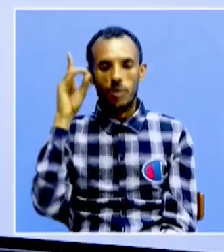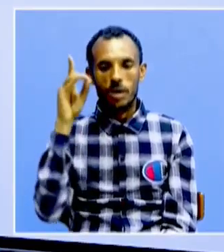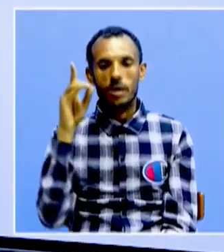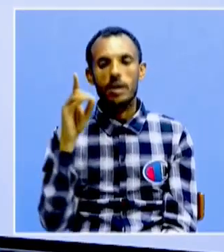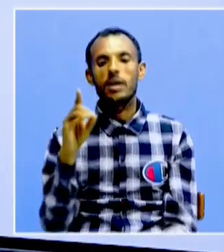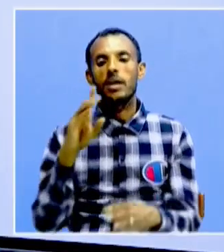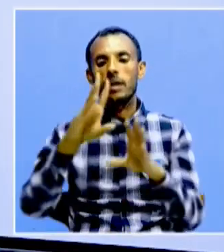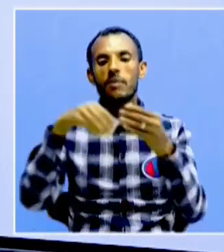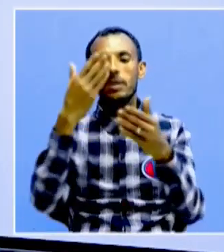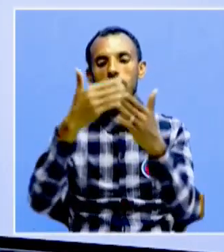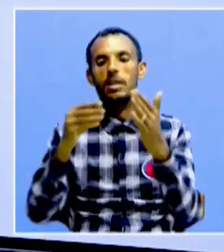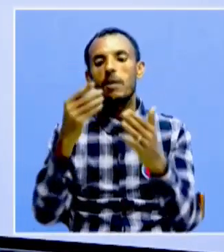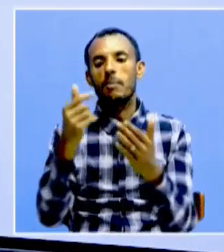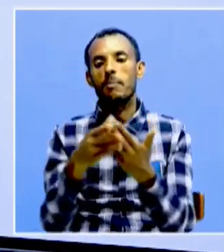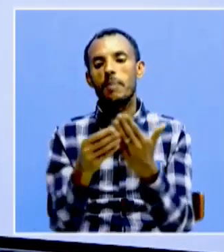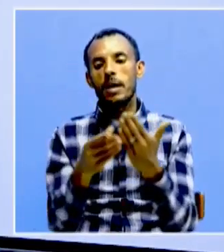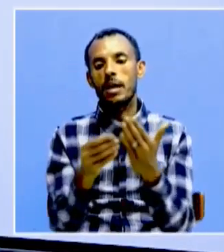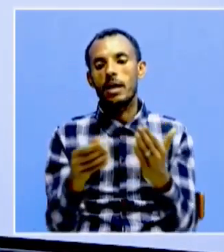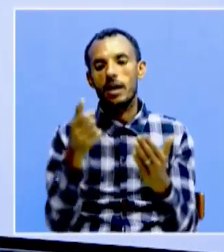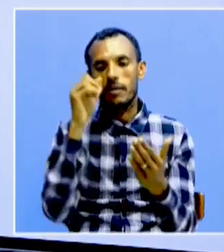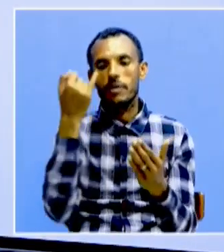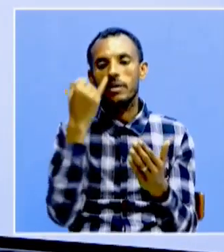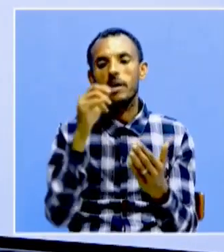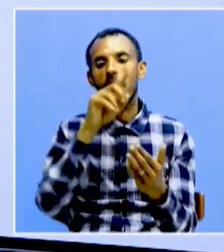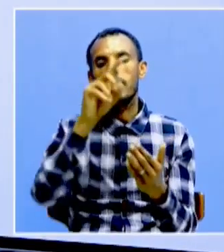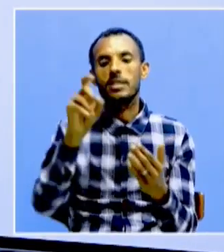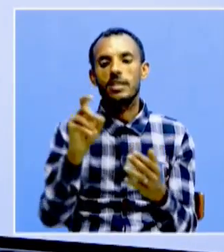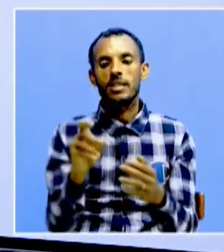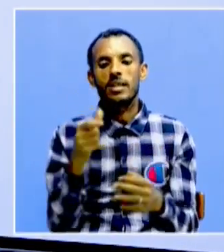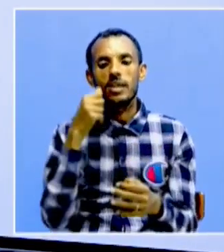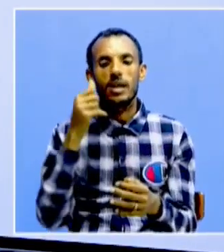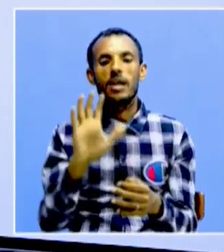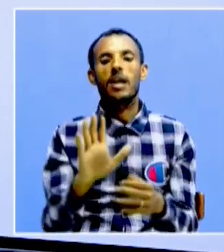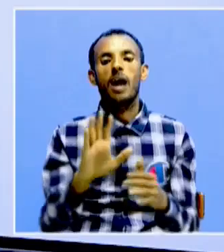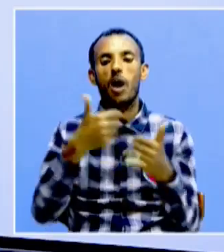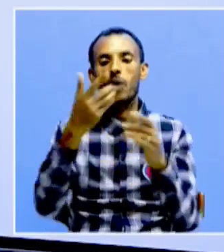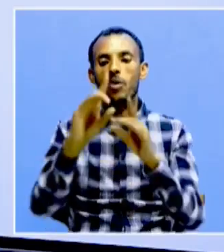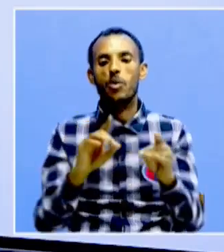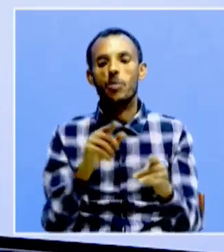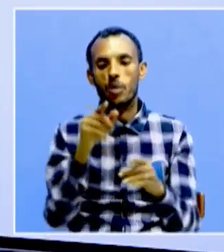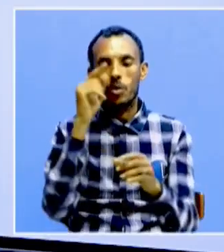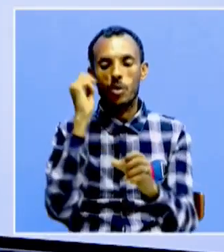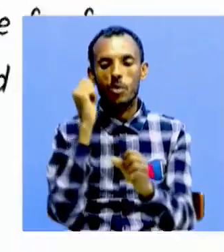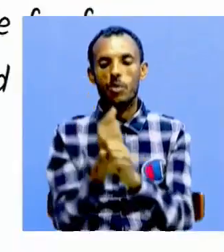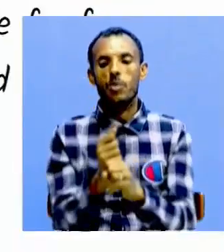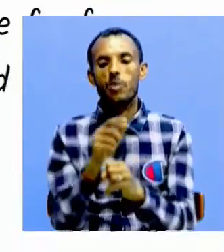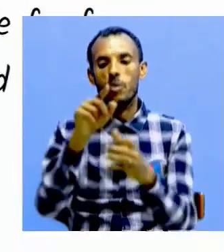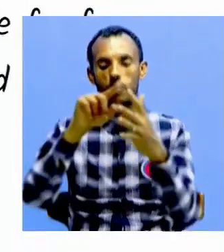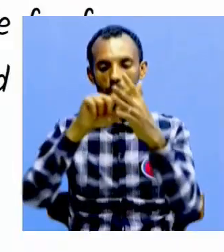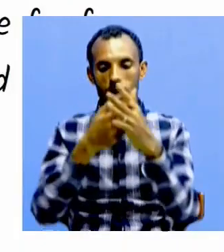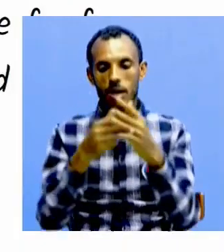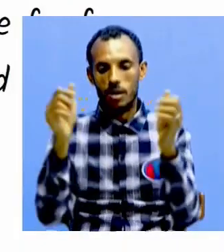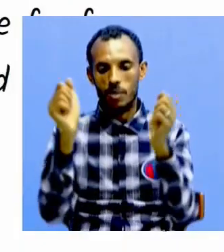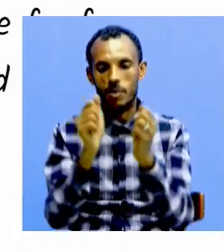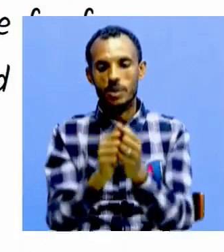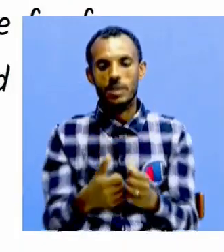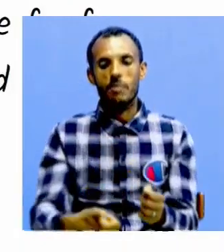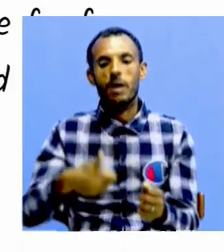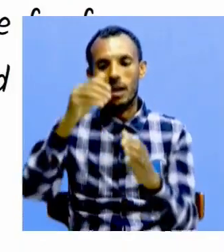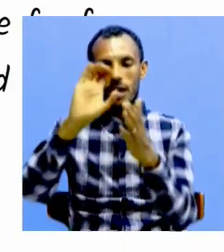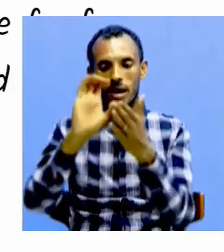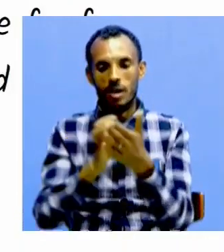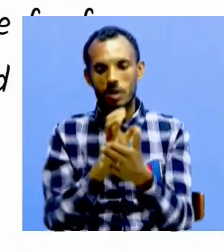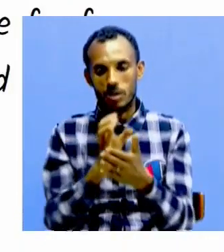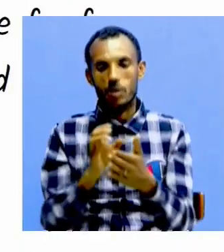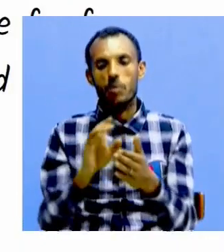some money if you asked her. You see? How do? We begin with the main clause, then we don't